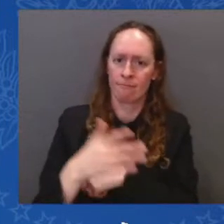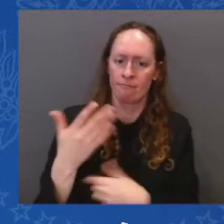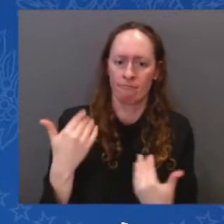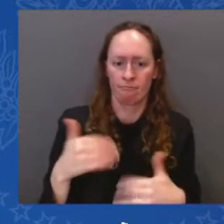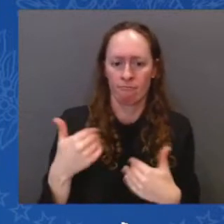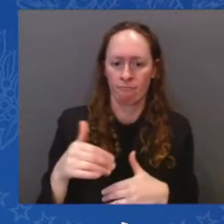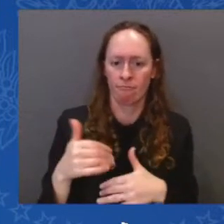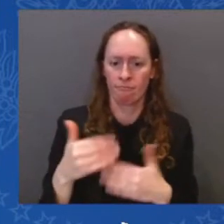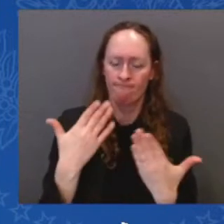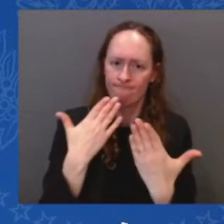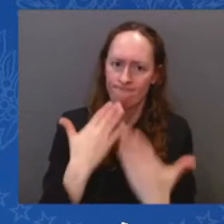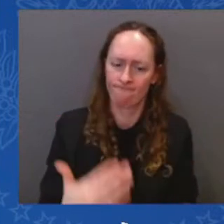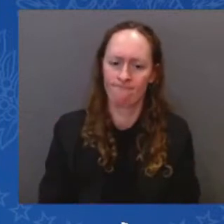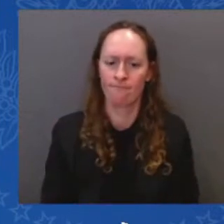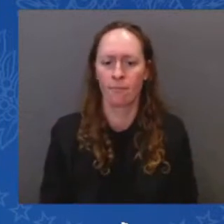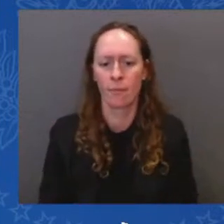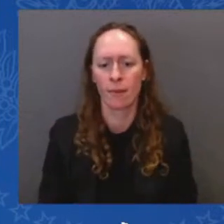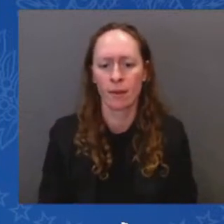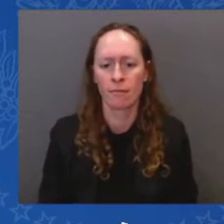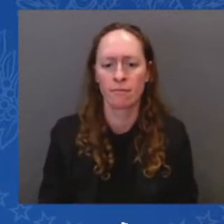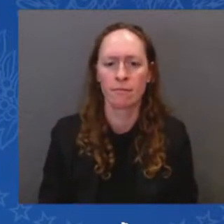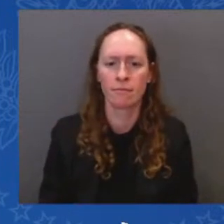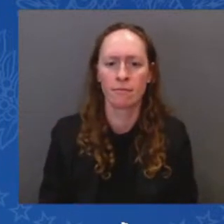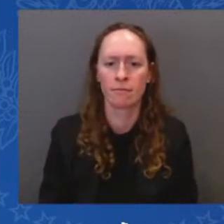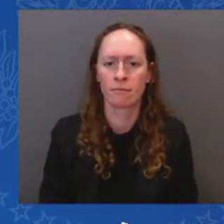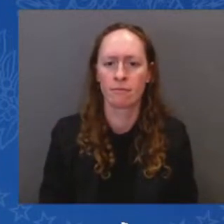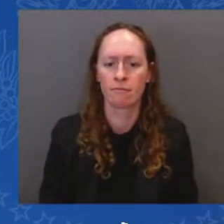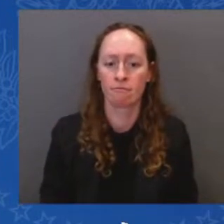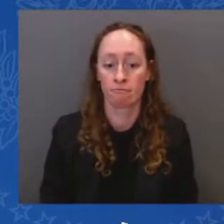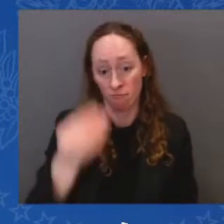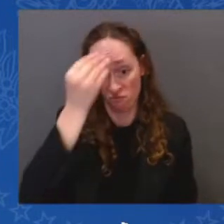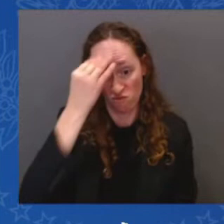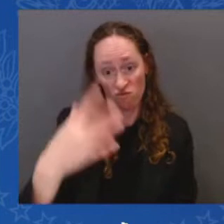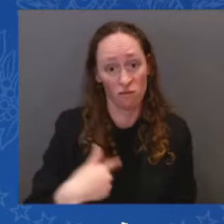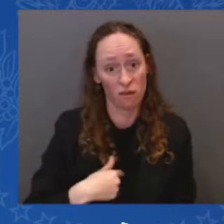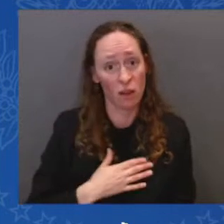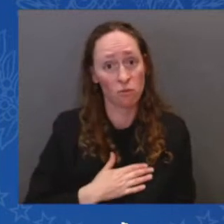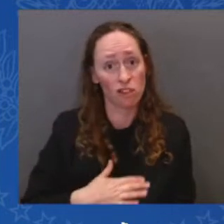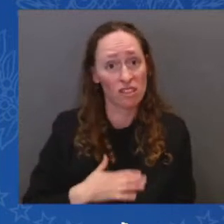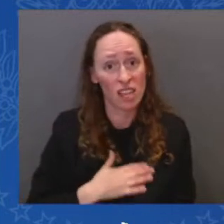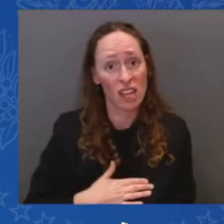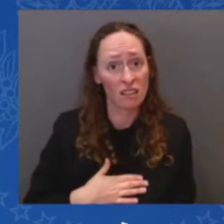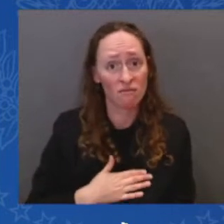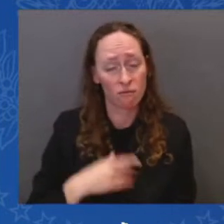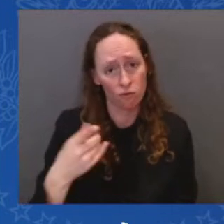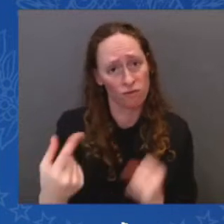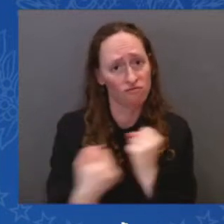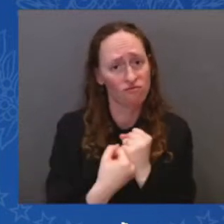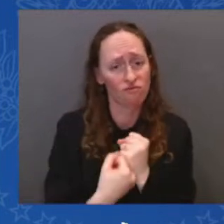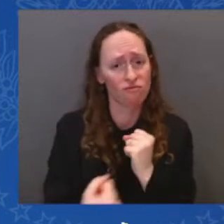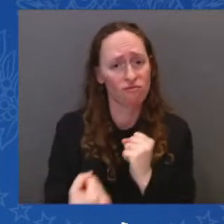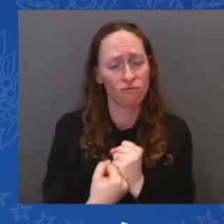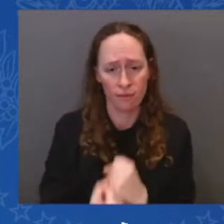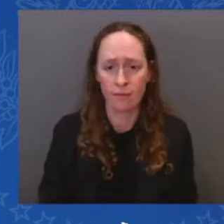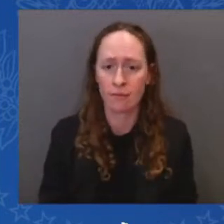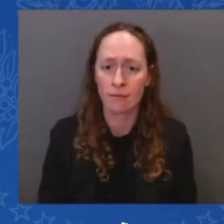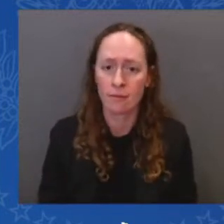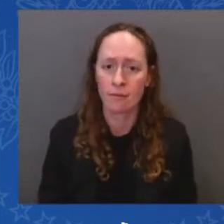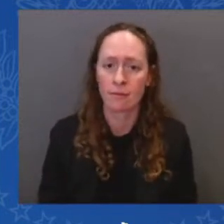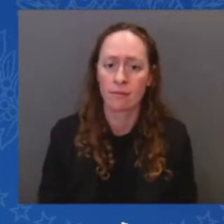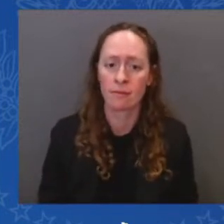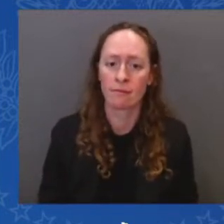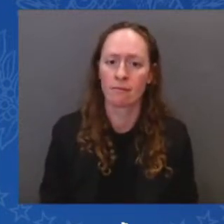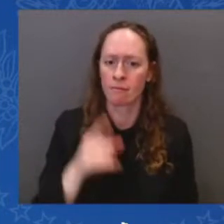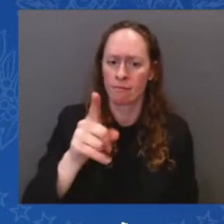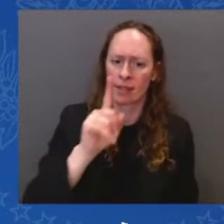did, and I appreciate it. Your steadfast commitment to our troops and their families has